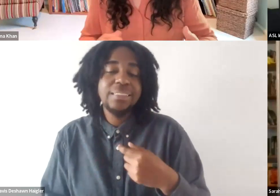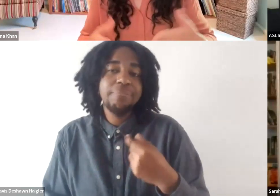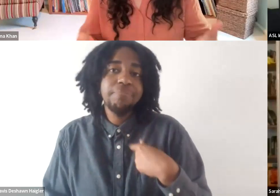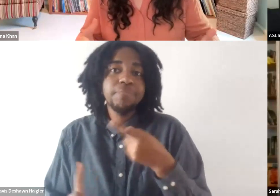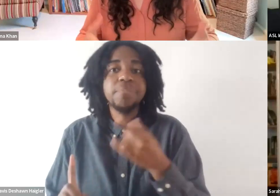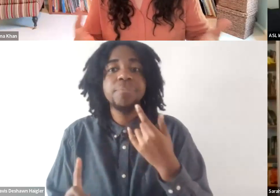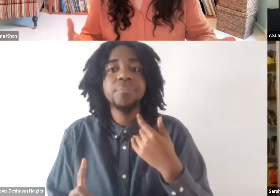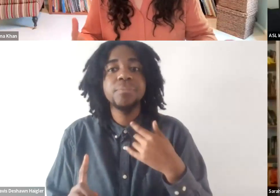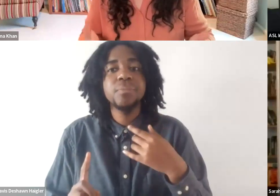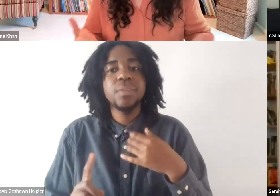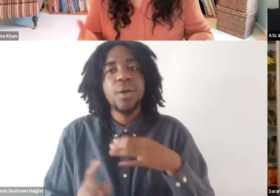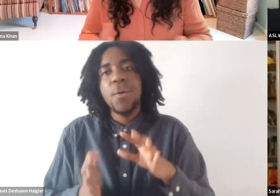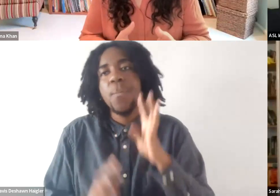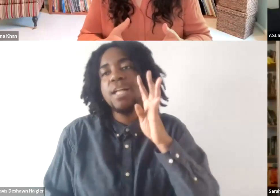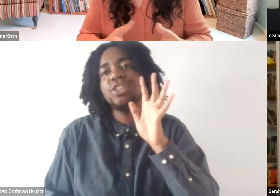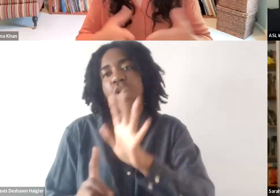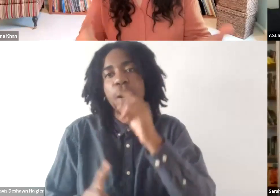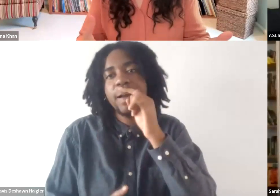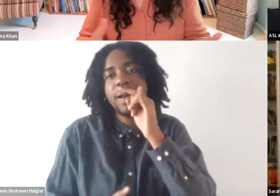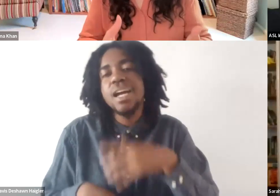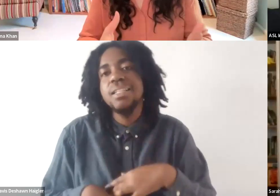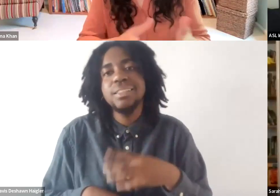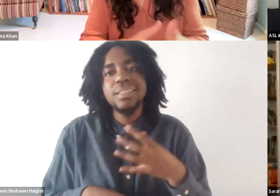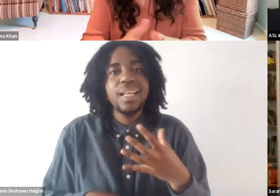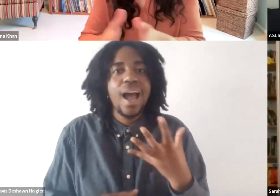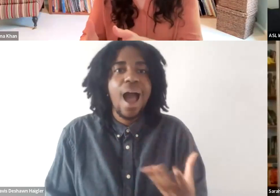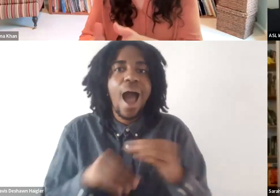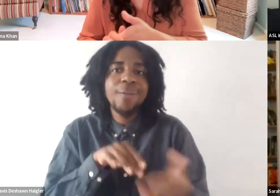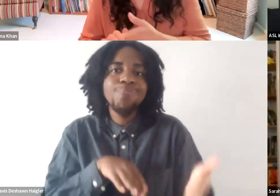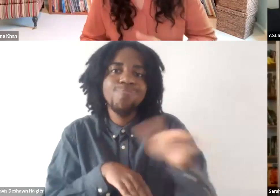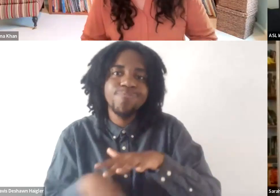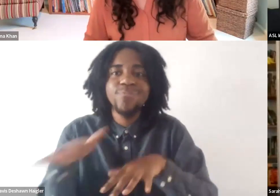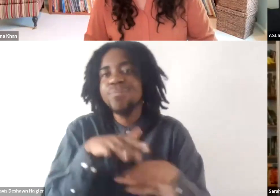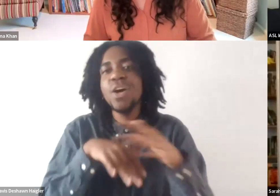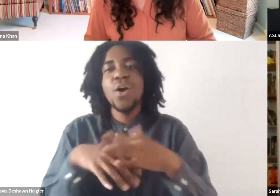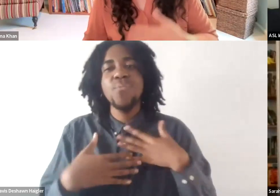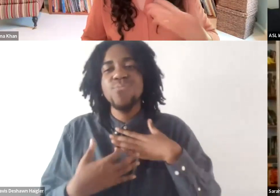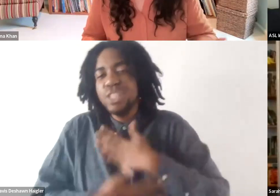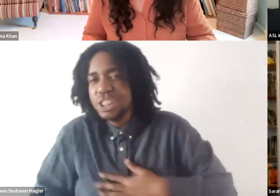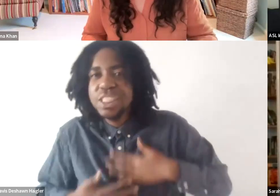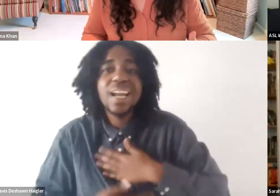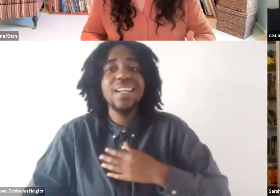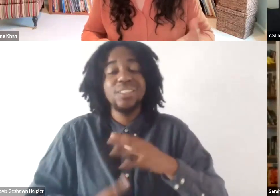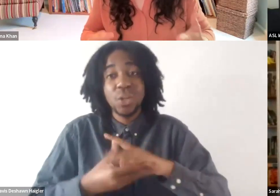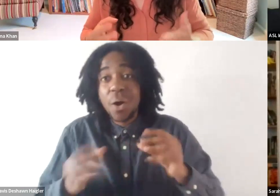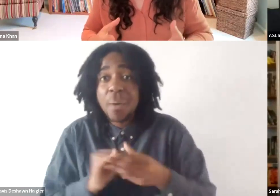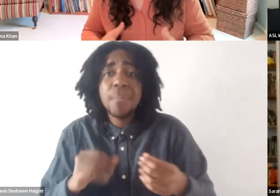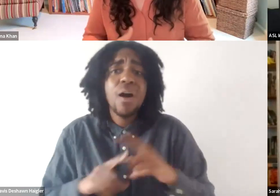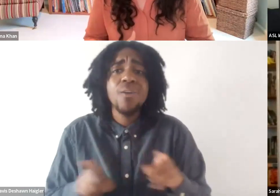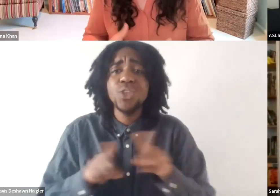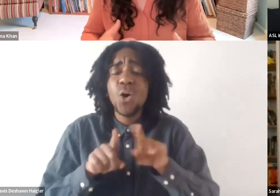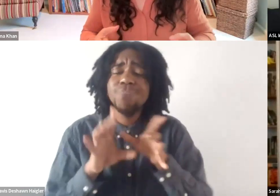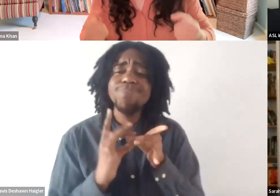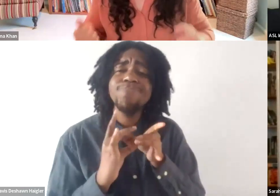it just would add another layer to appreciate what's going on in the story, but also be able to relate to, that idea